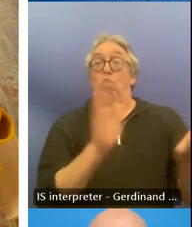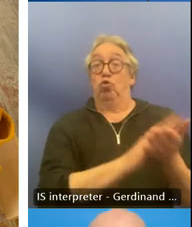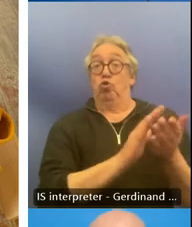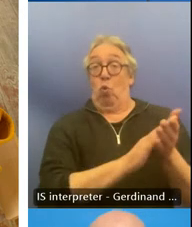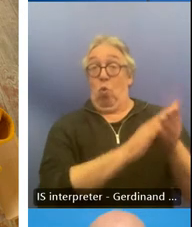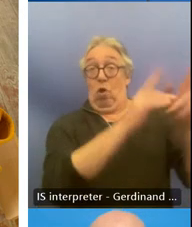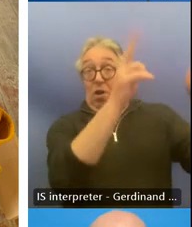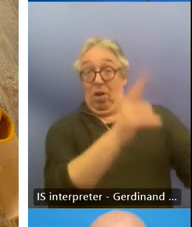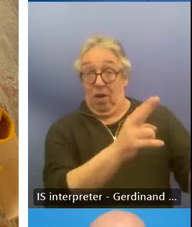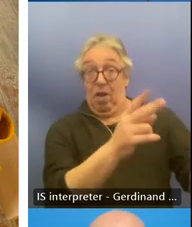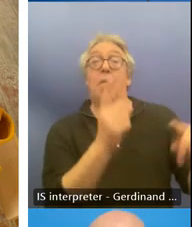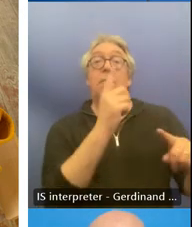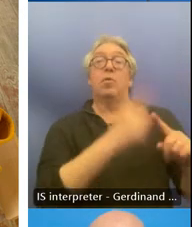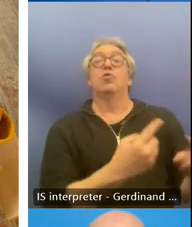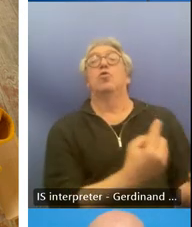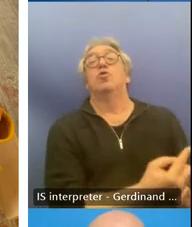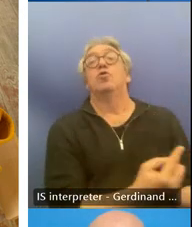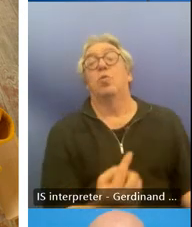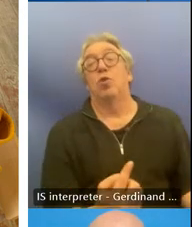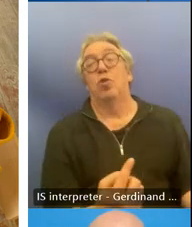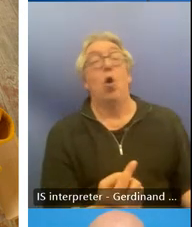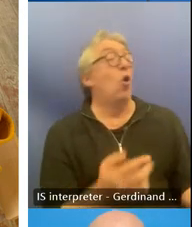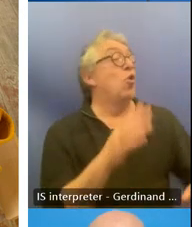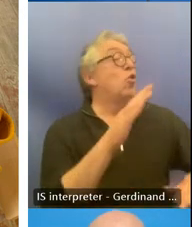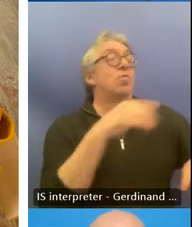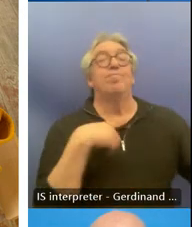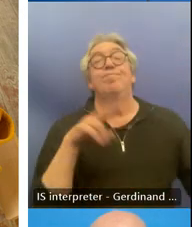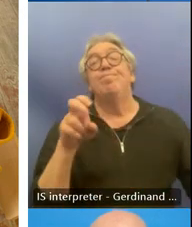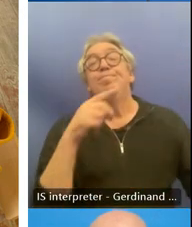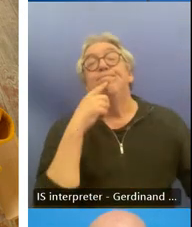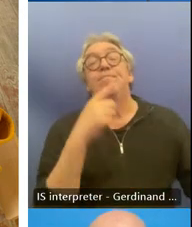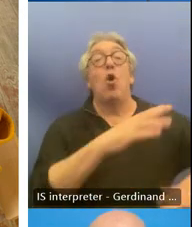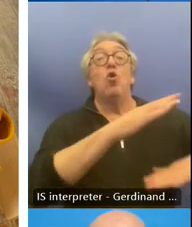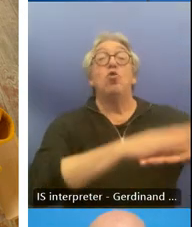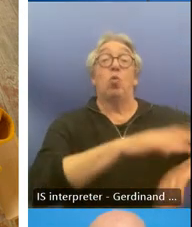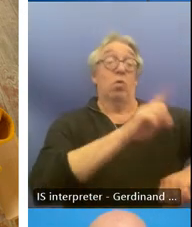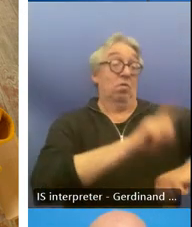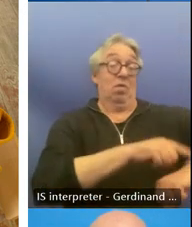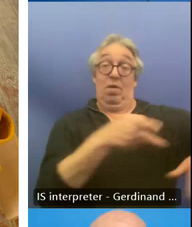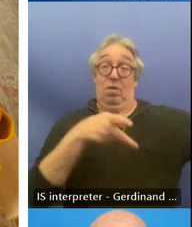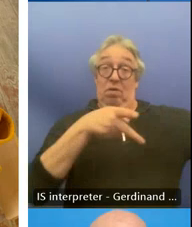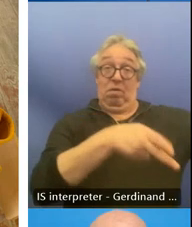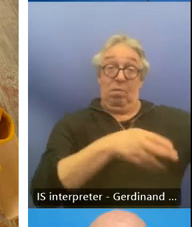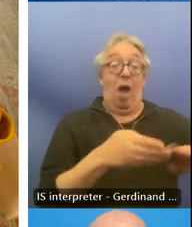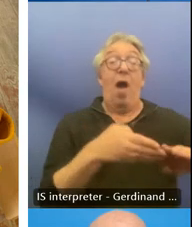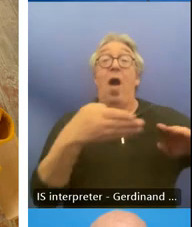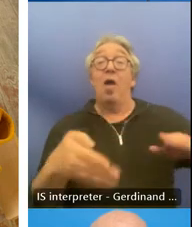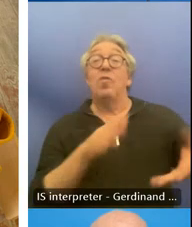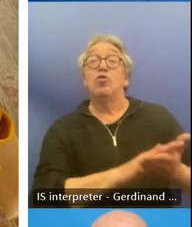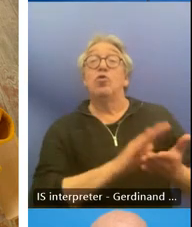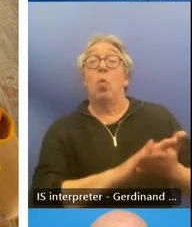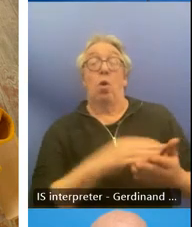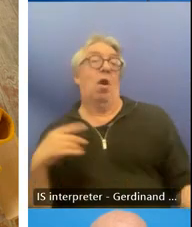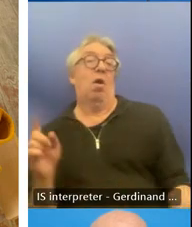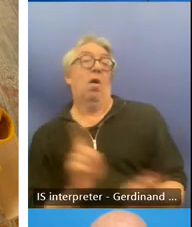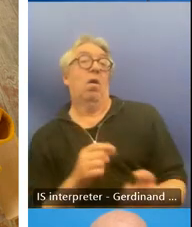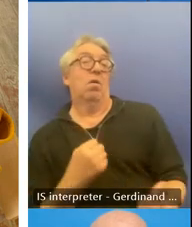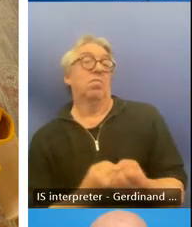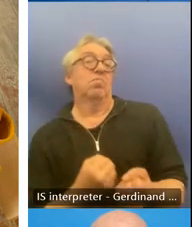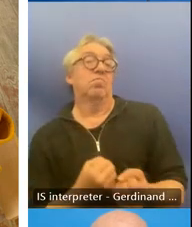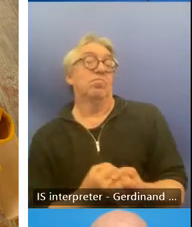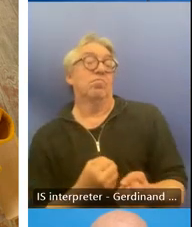center-based level, after school program, how we call it. At school, we support, our major support goes to teachers because